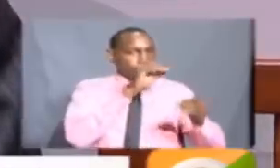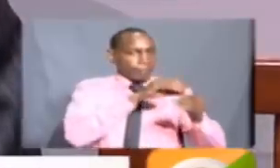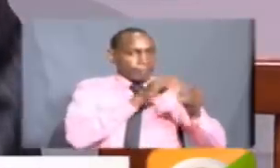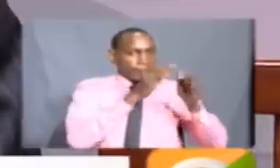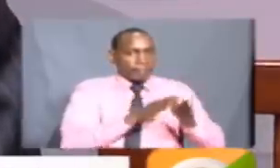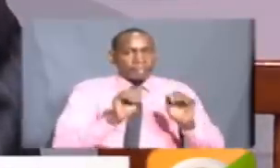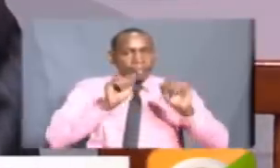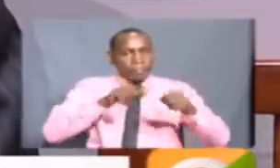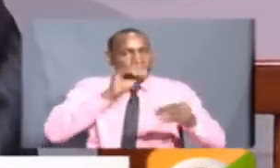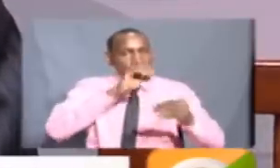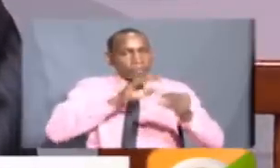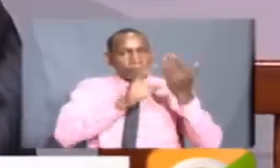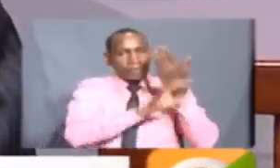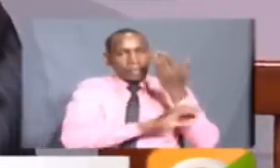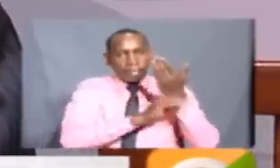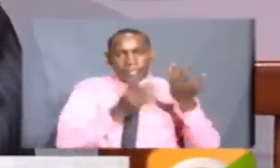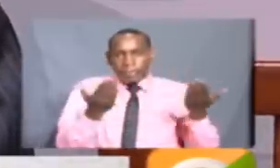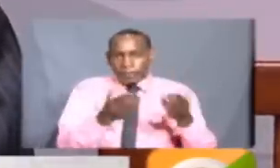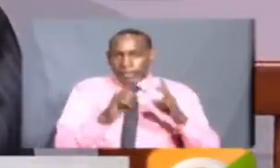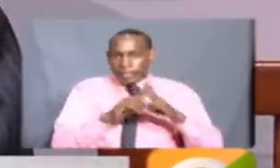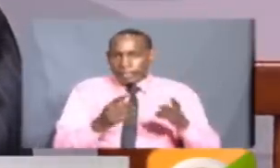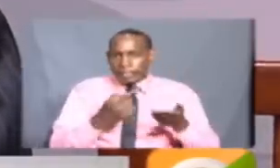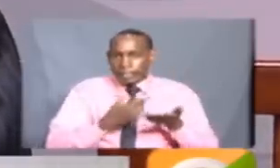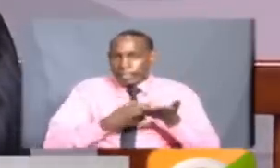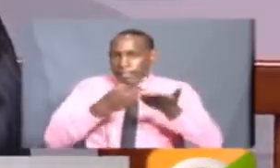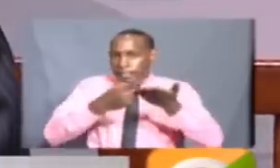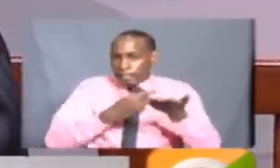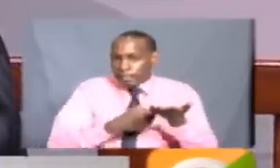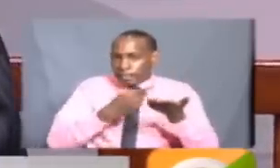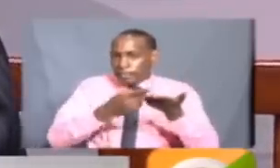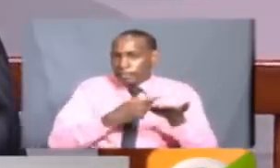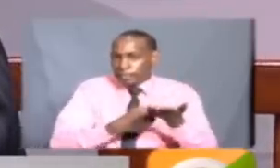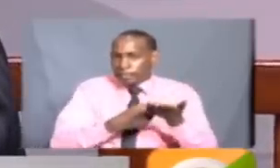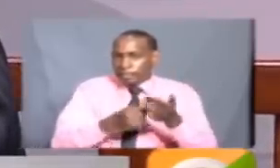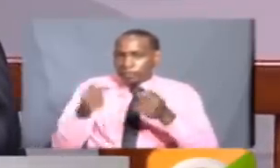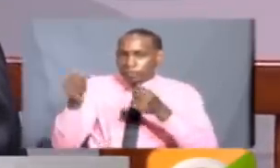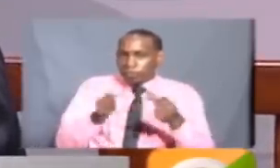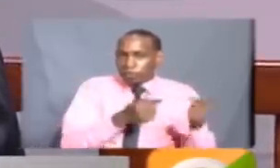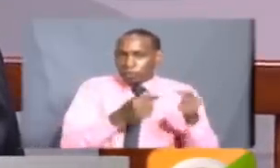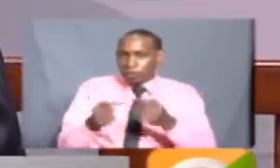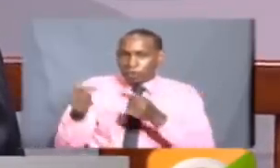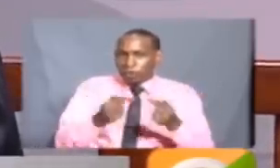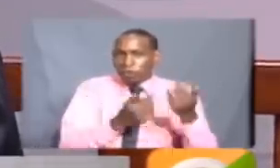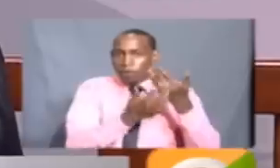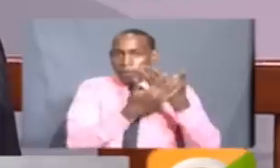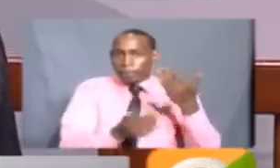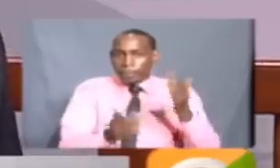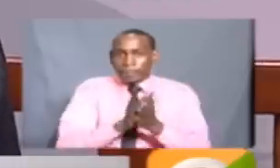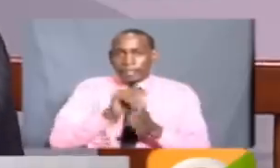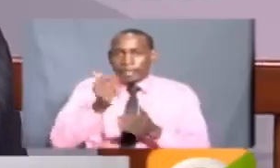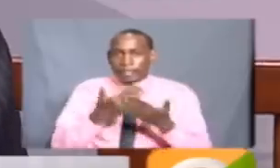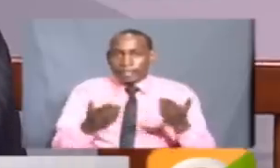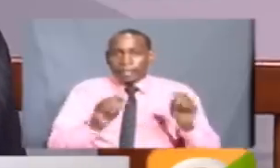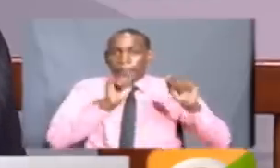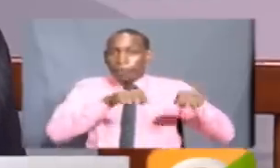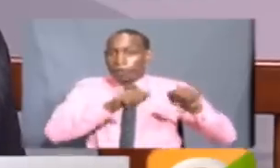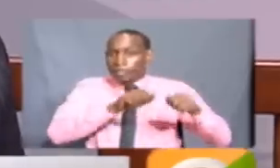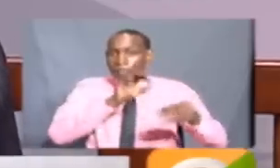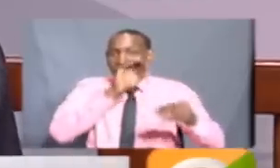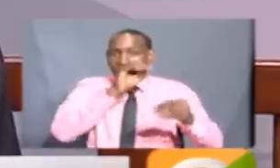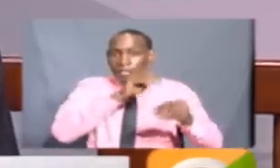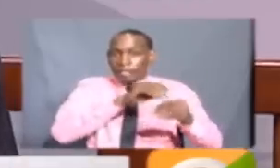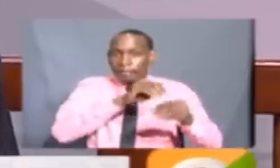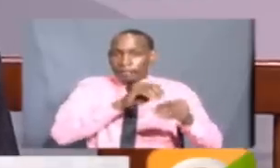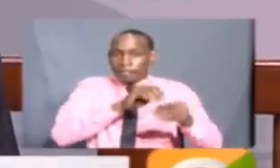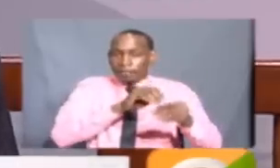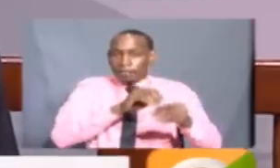in a country where they are beginning to talk about war, blood, and other things? Would you? Never. You would go to the